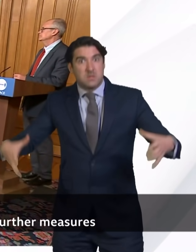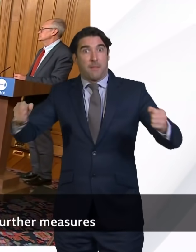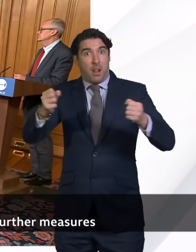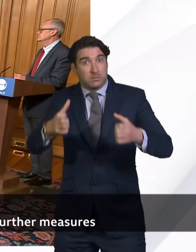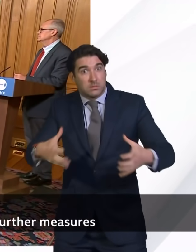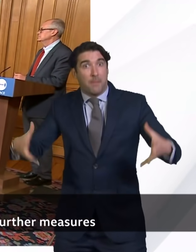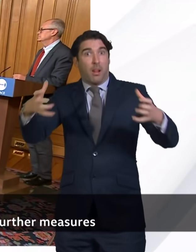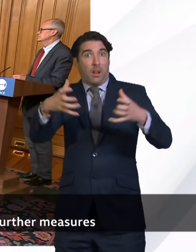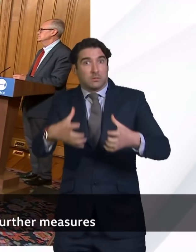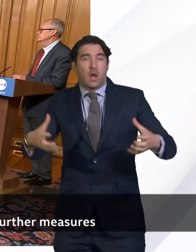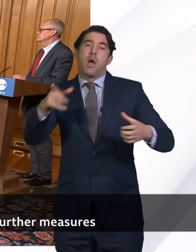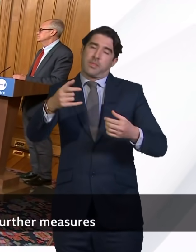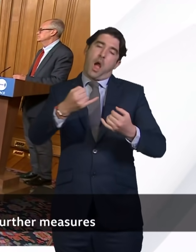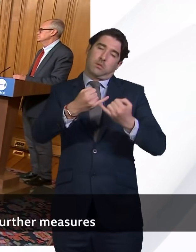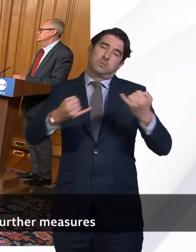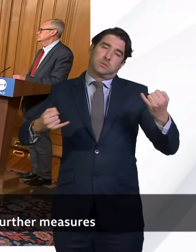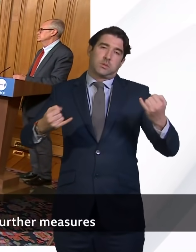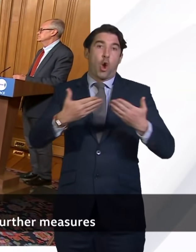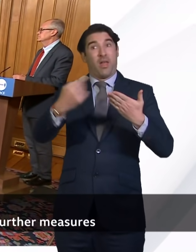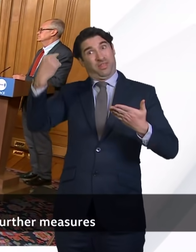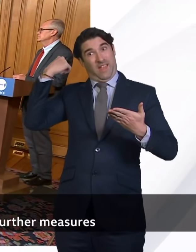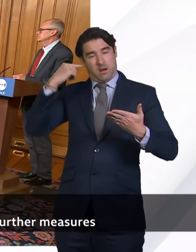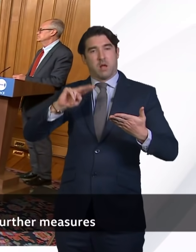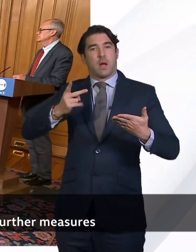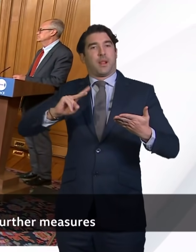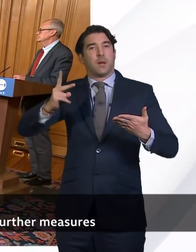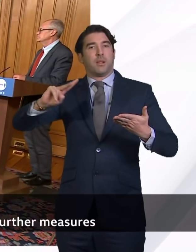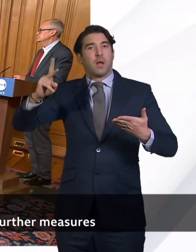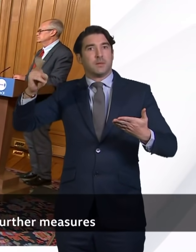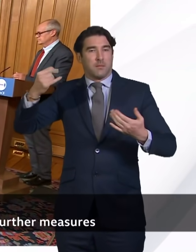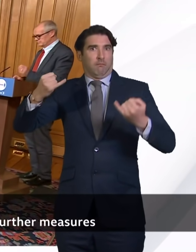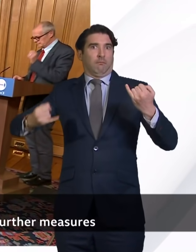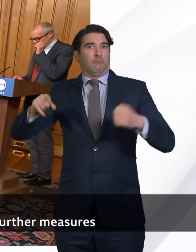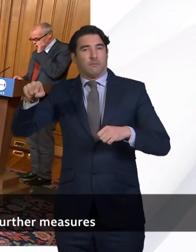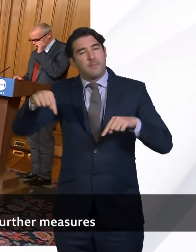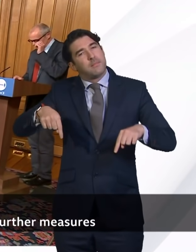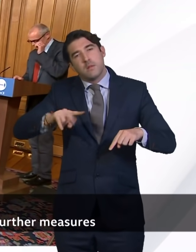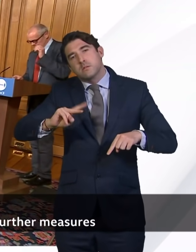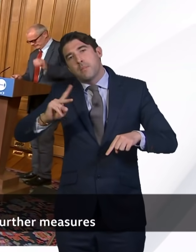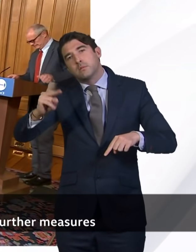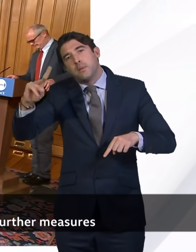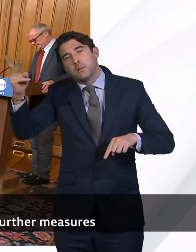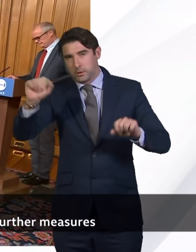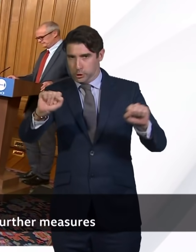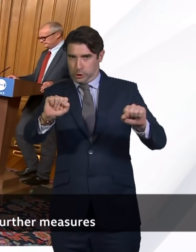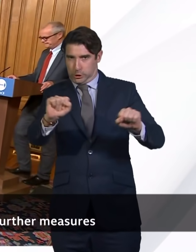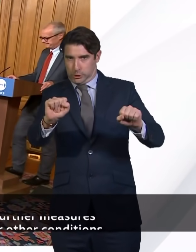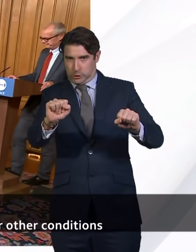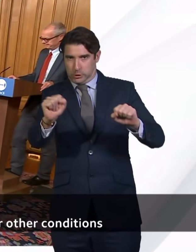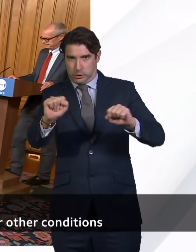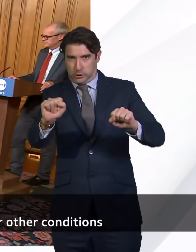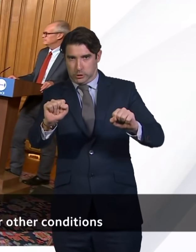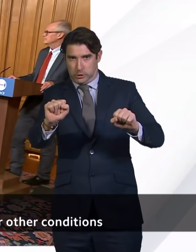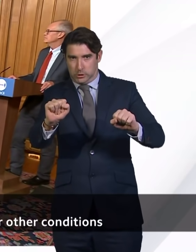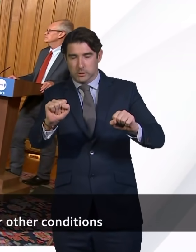as Patrick has said, things go very quickly. Also, we are going up from a base, the sort of the tail of the first wave in terms of